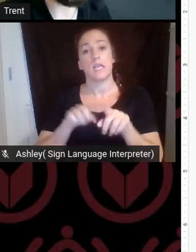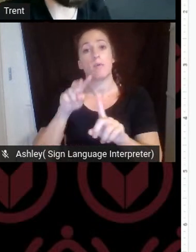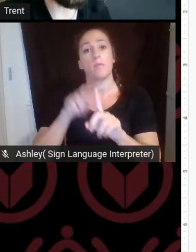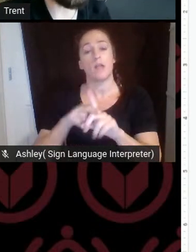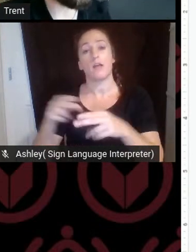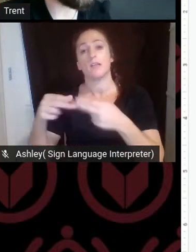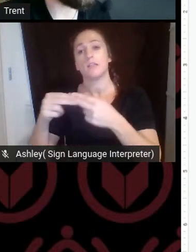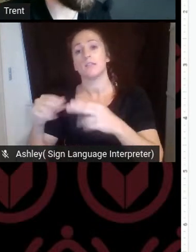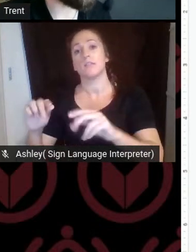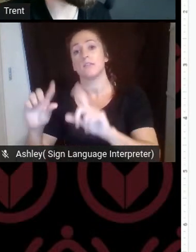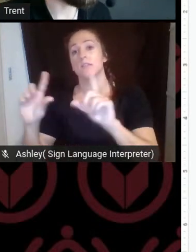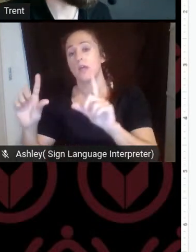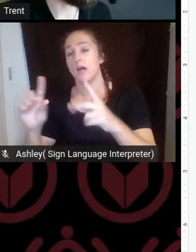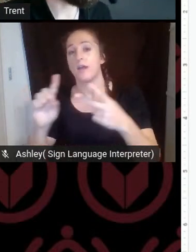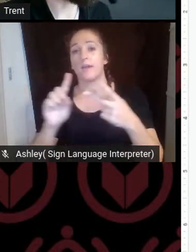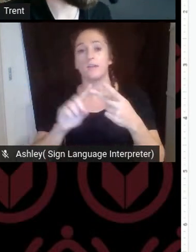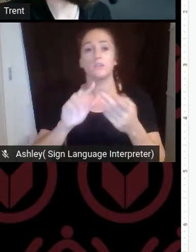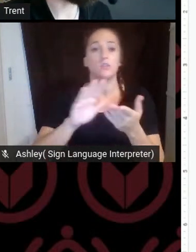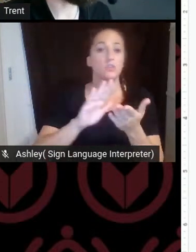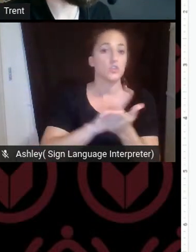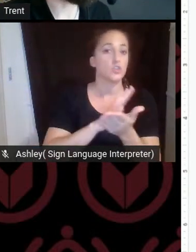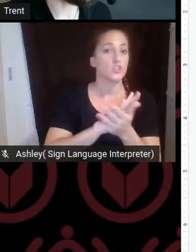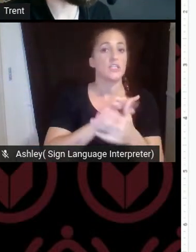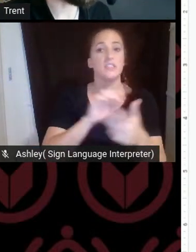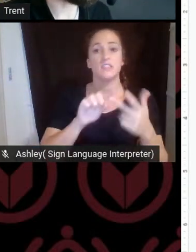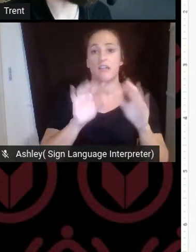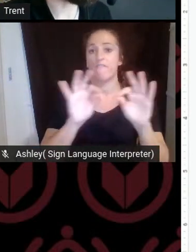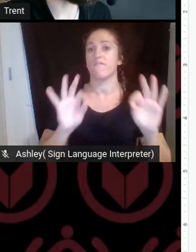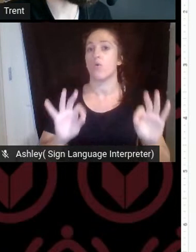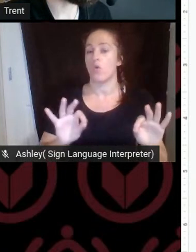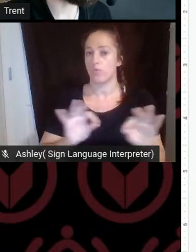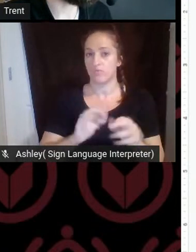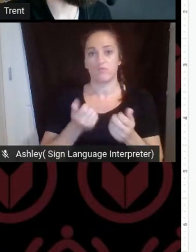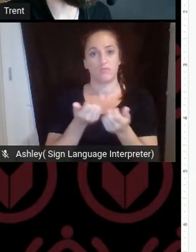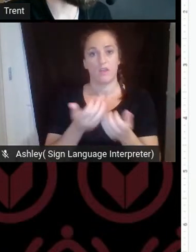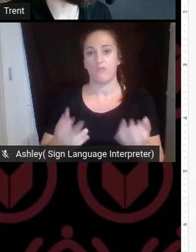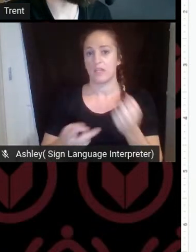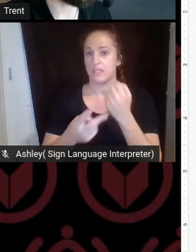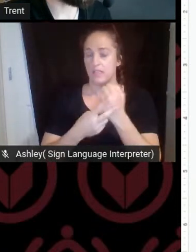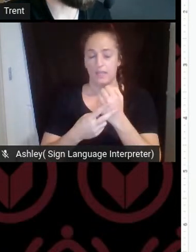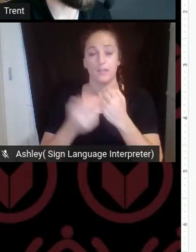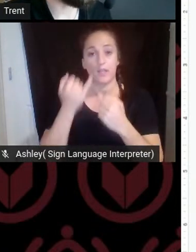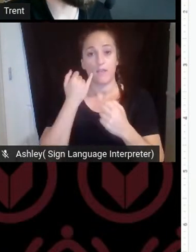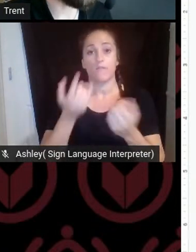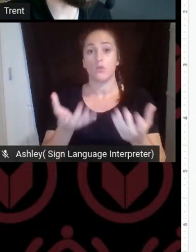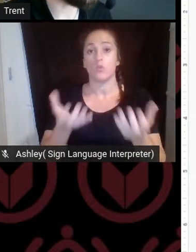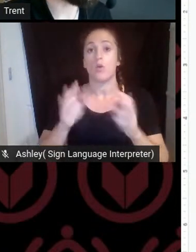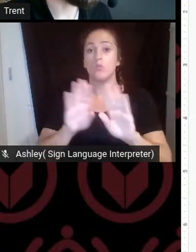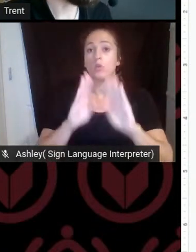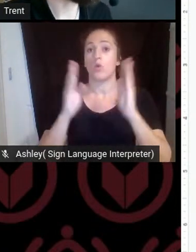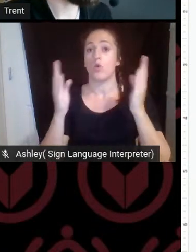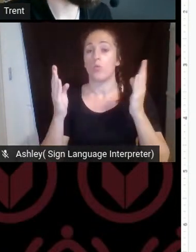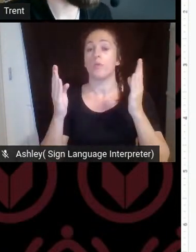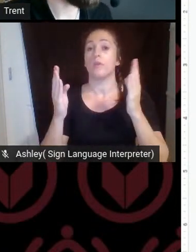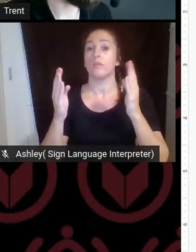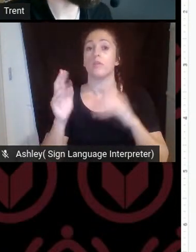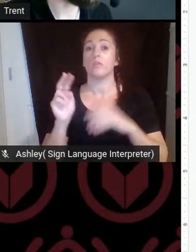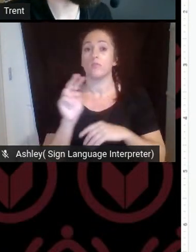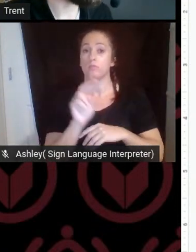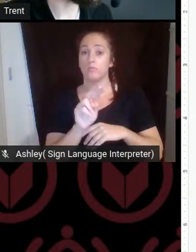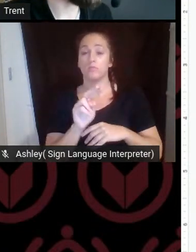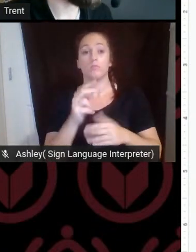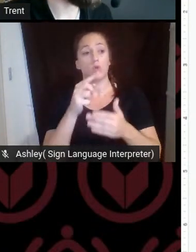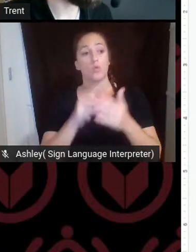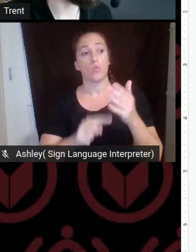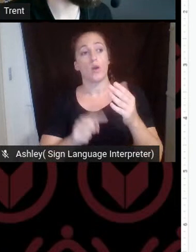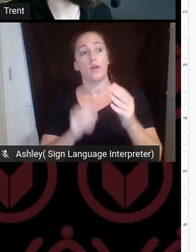and all of the other G Suite apps. I can go in and I can check to see what edits have been made and when. So